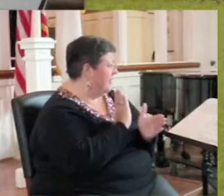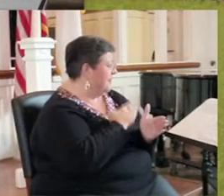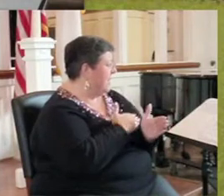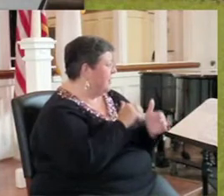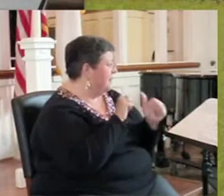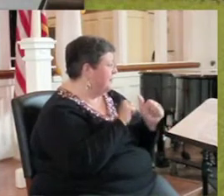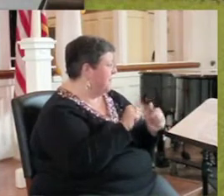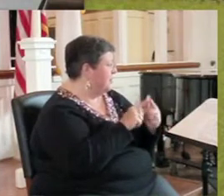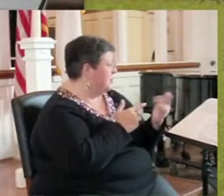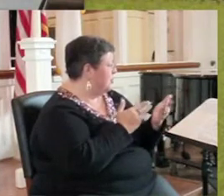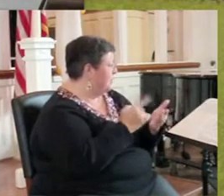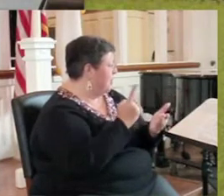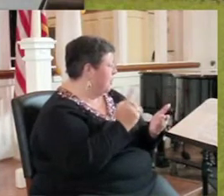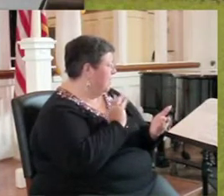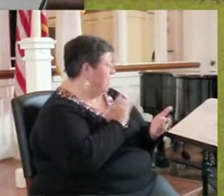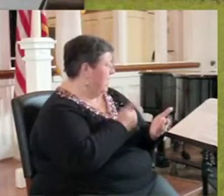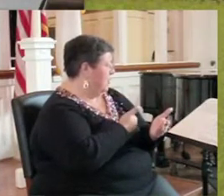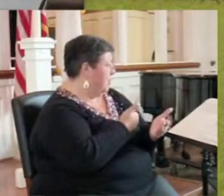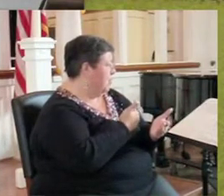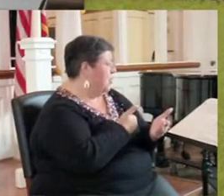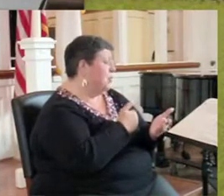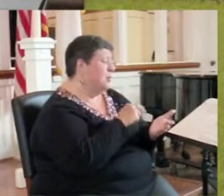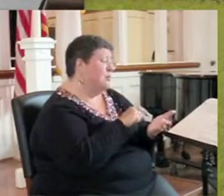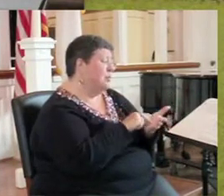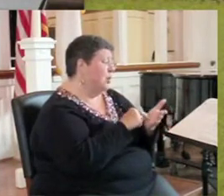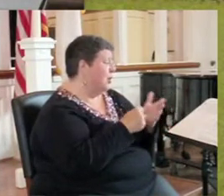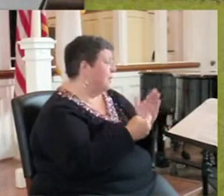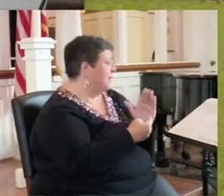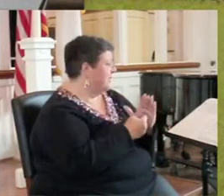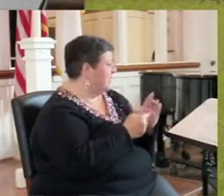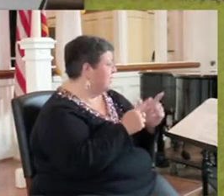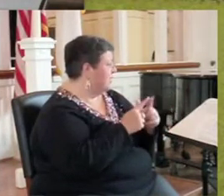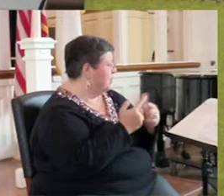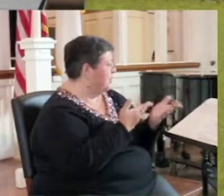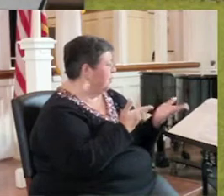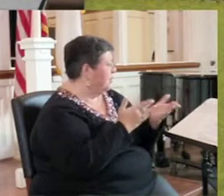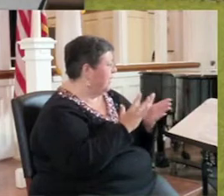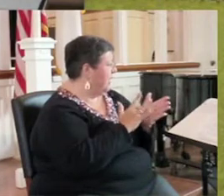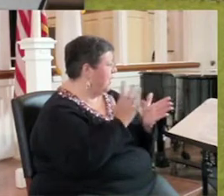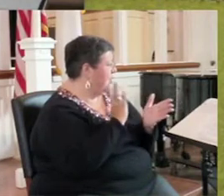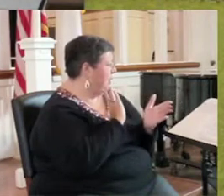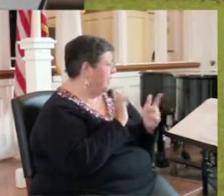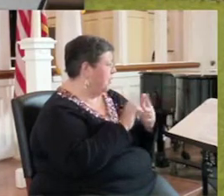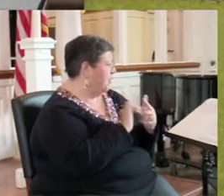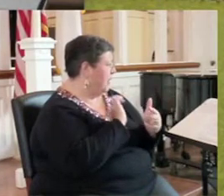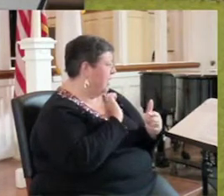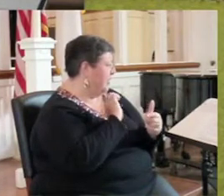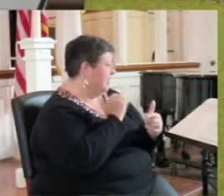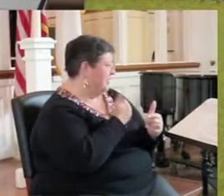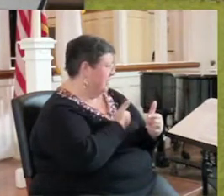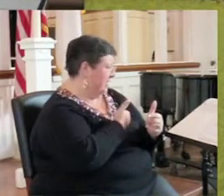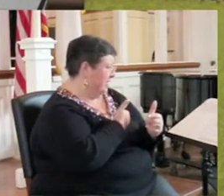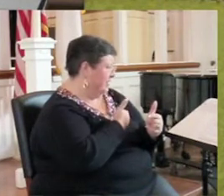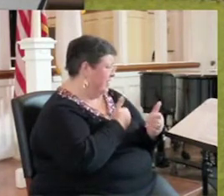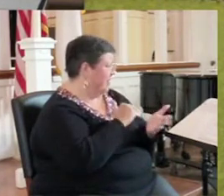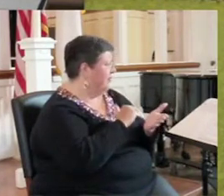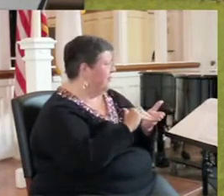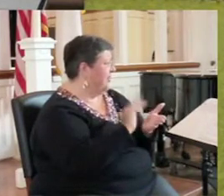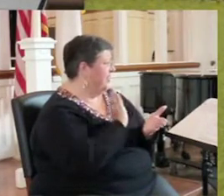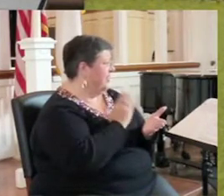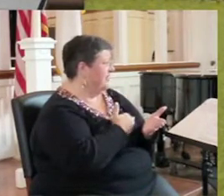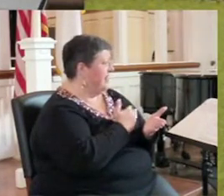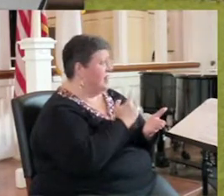abilities to serve only our own purposes and to bring glory to ourselves. We give our